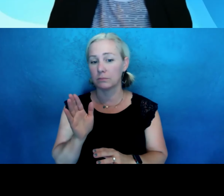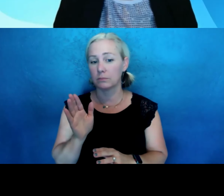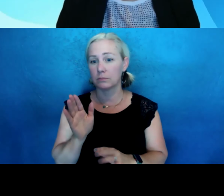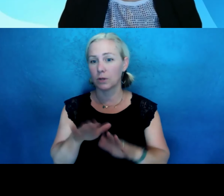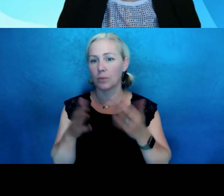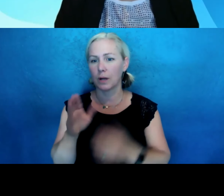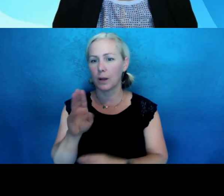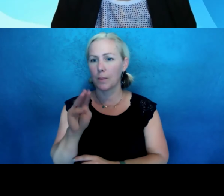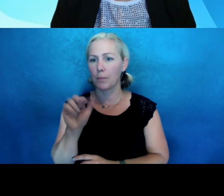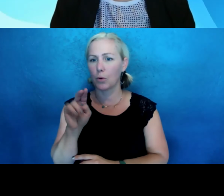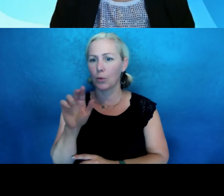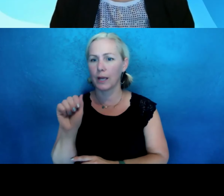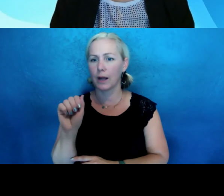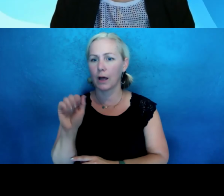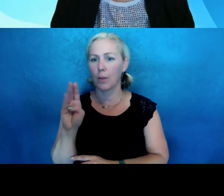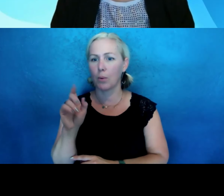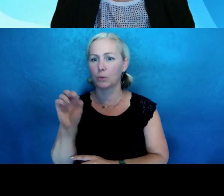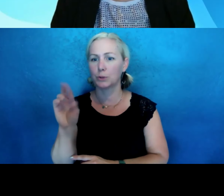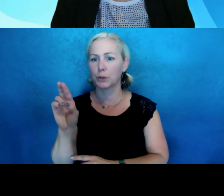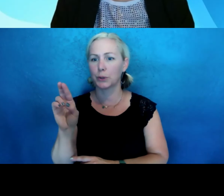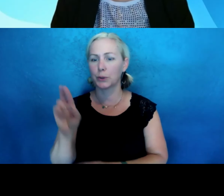Marina Bolser.